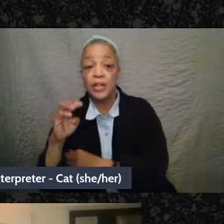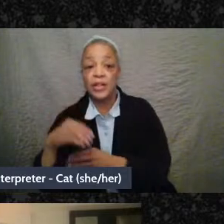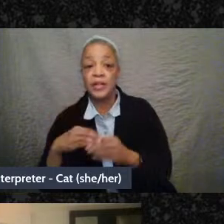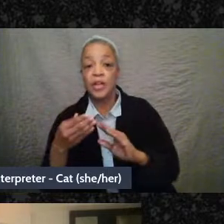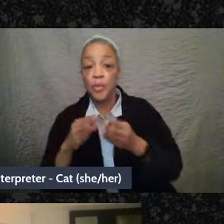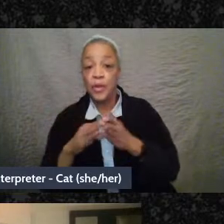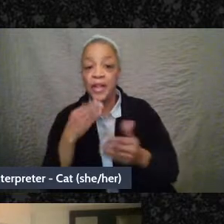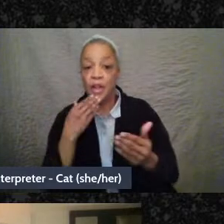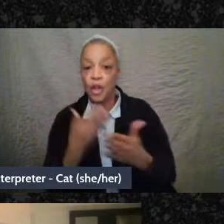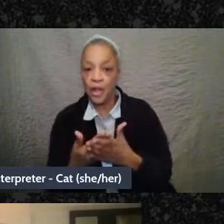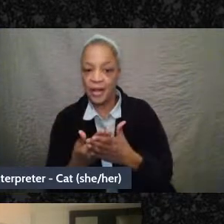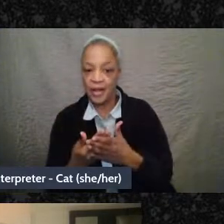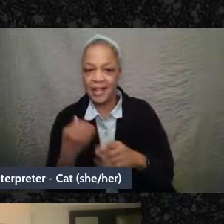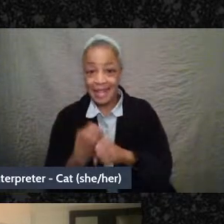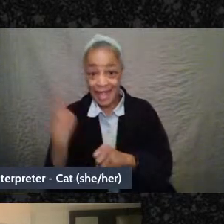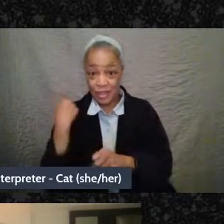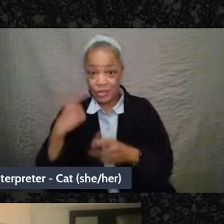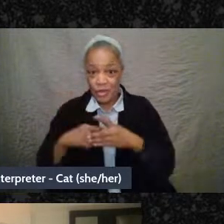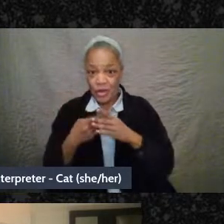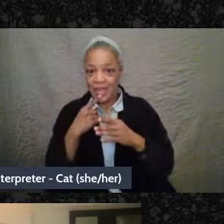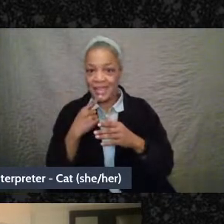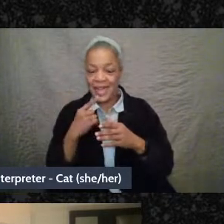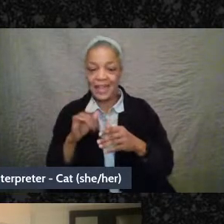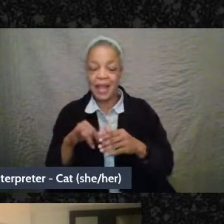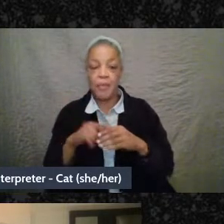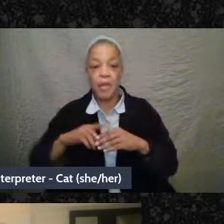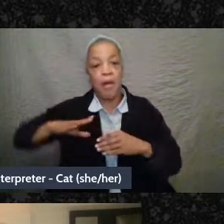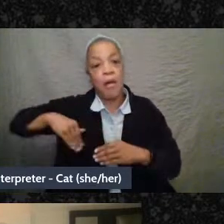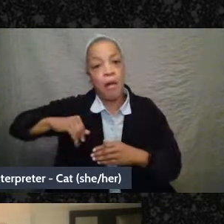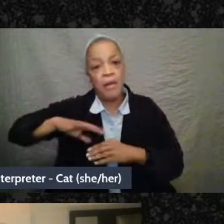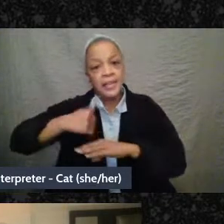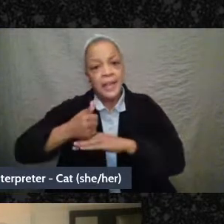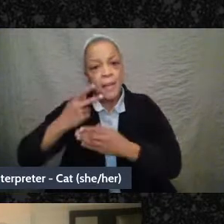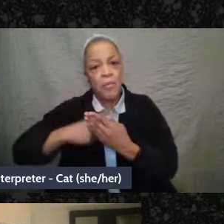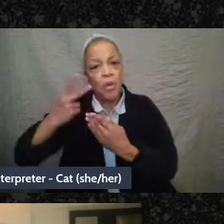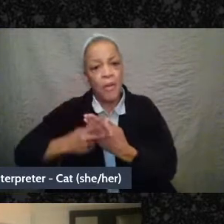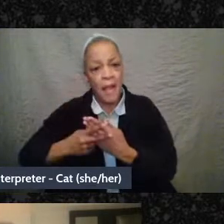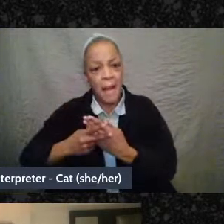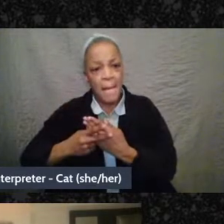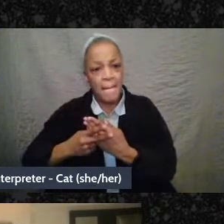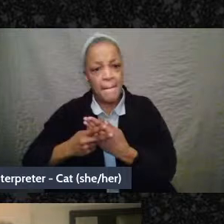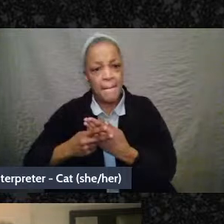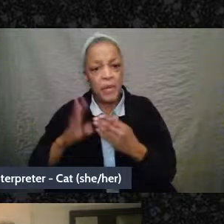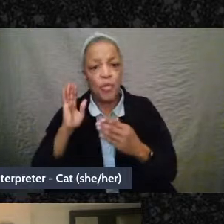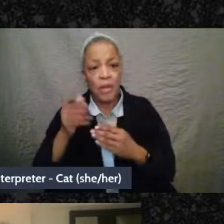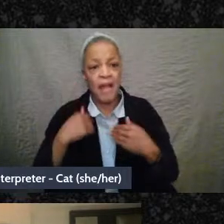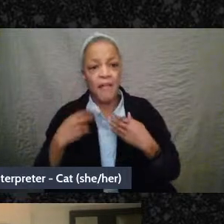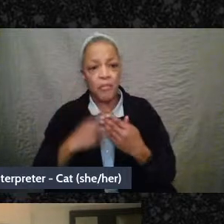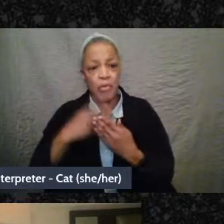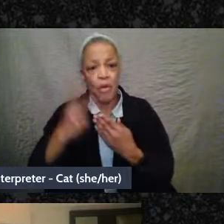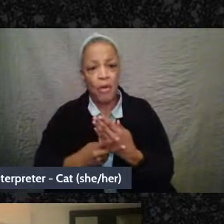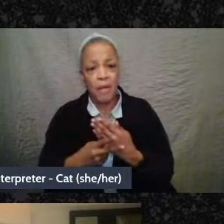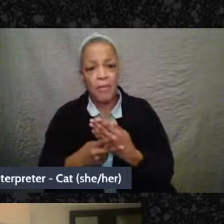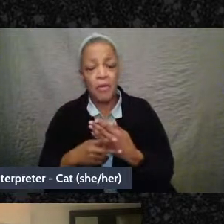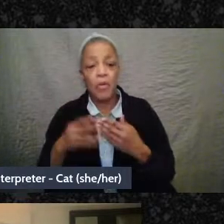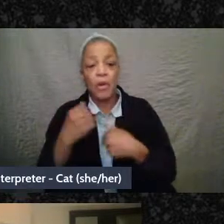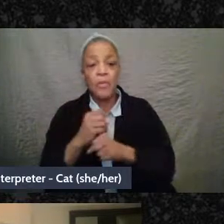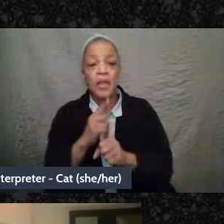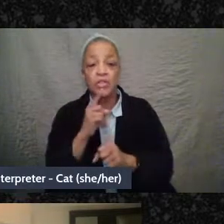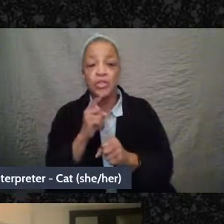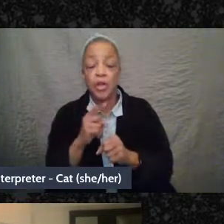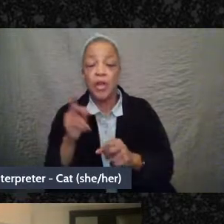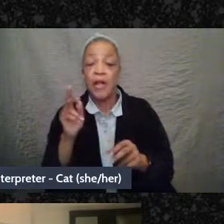we started saying that, but we hadn't yet created the programs. This year, I believe we'll have programs that we actually want to make sure our public tax dollars go